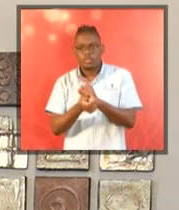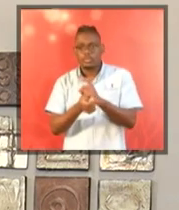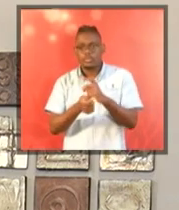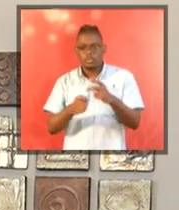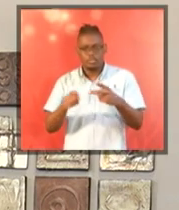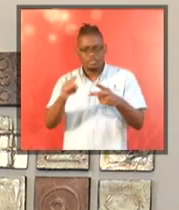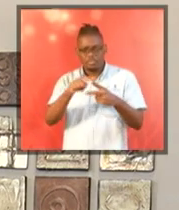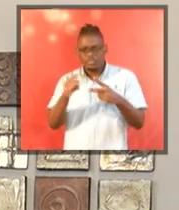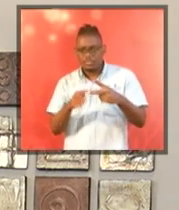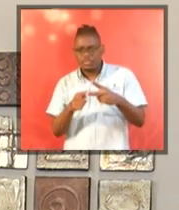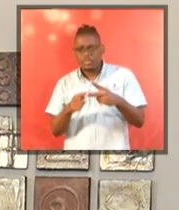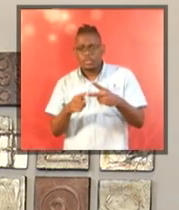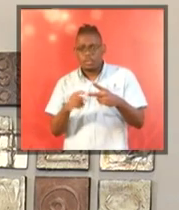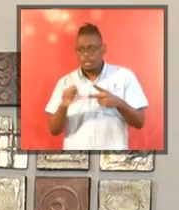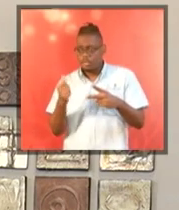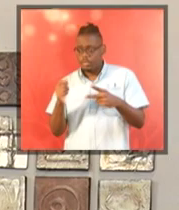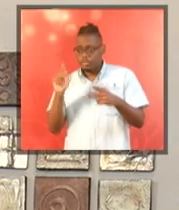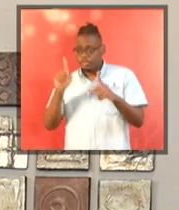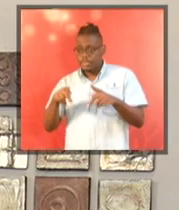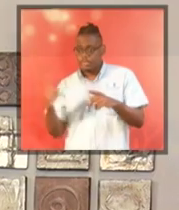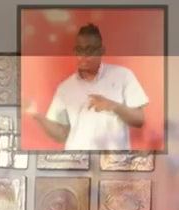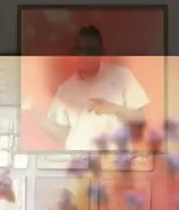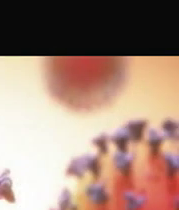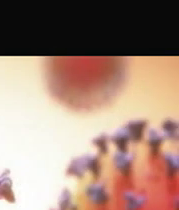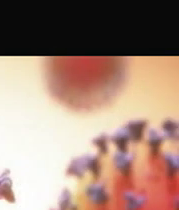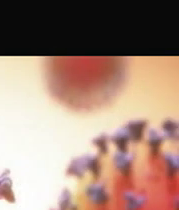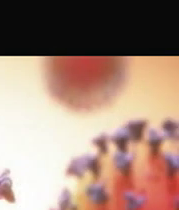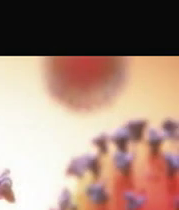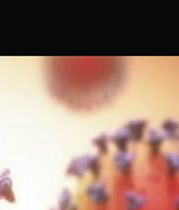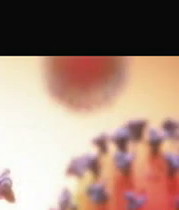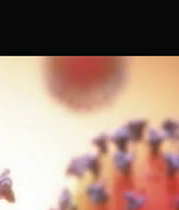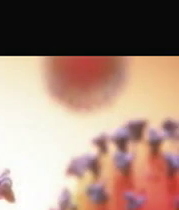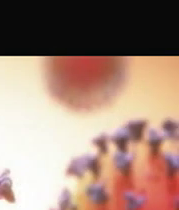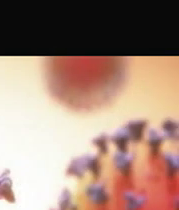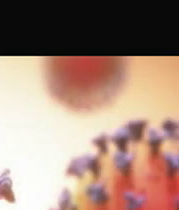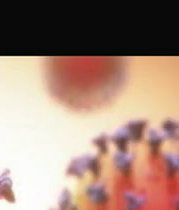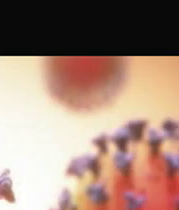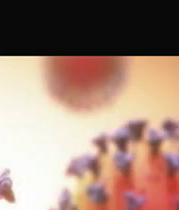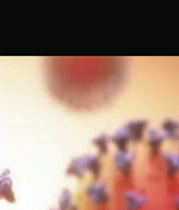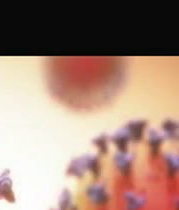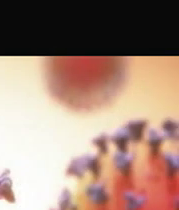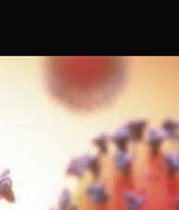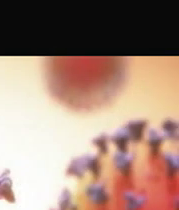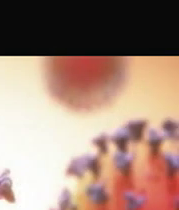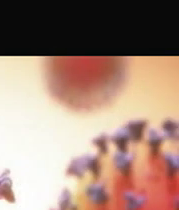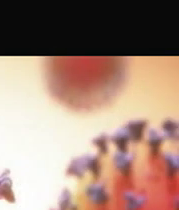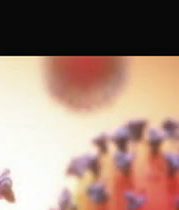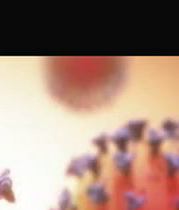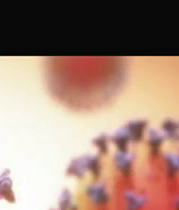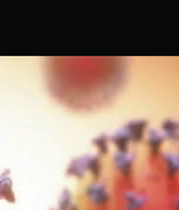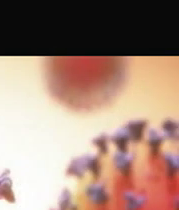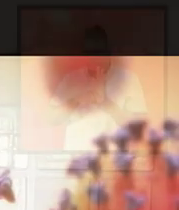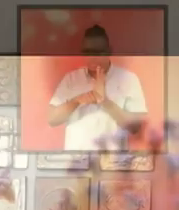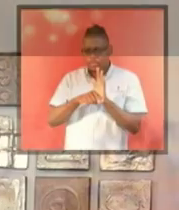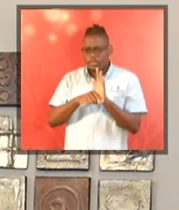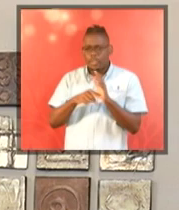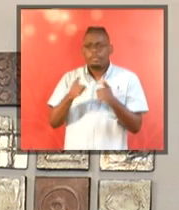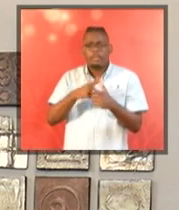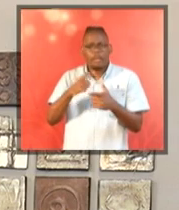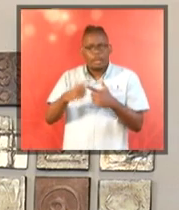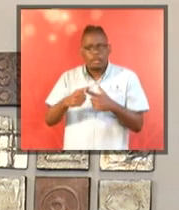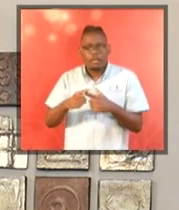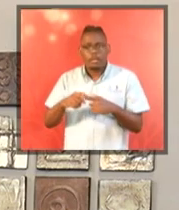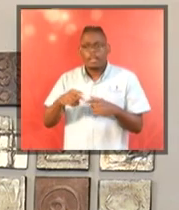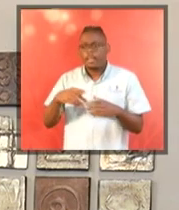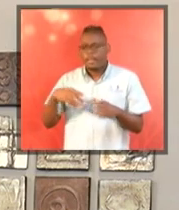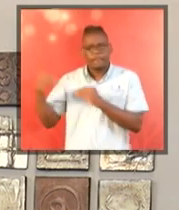Medical Officer Dr. Wason announced the change for patients who are displaying symptoms. So the